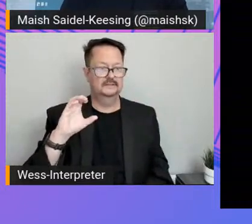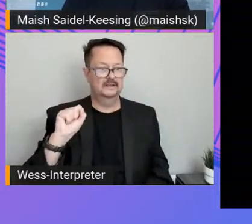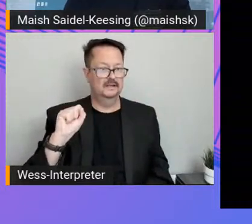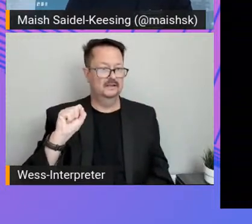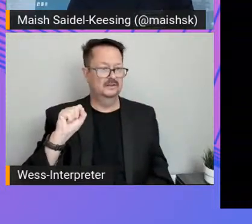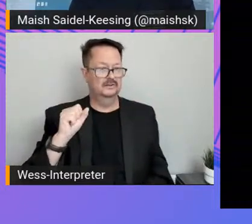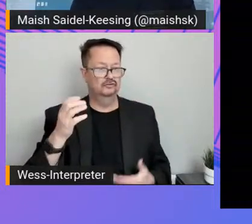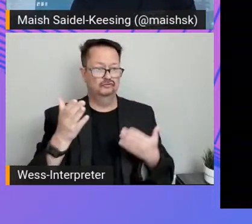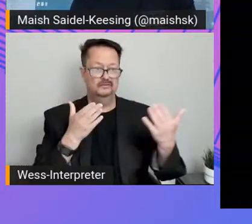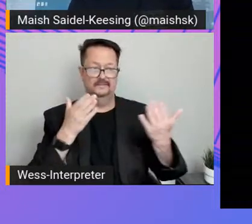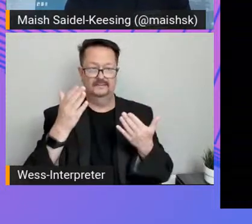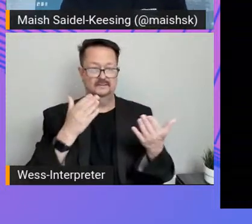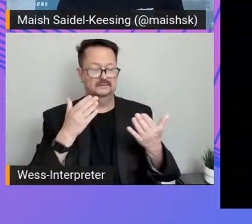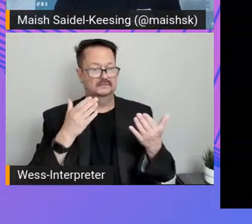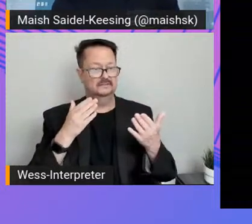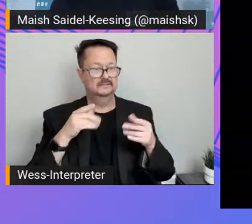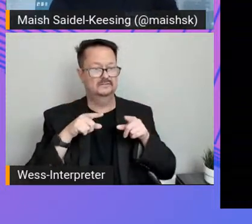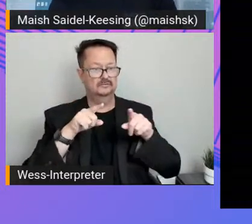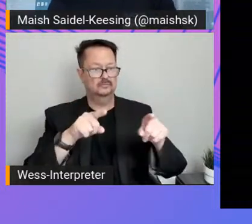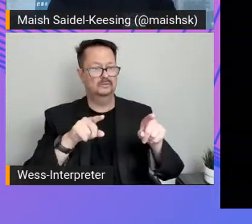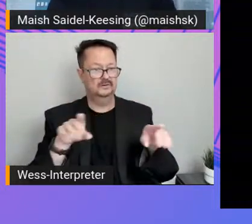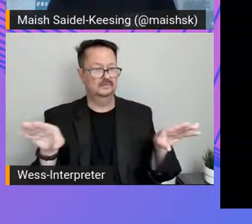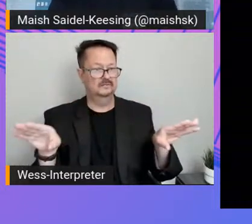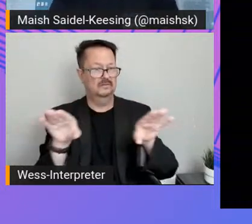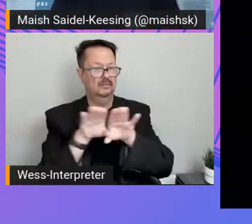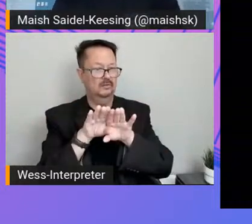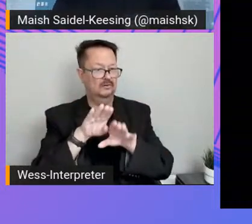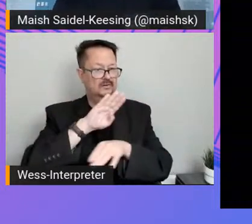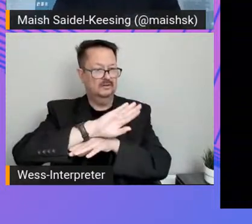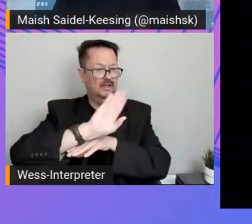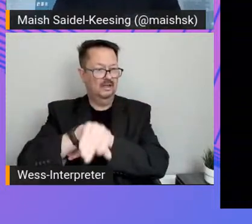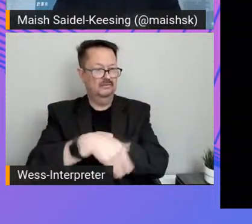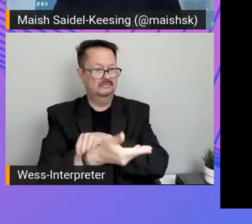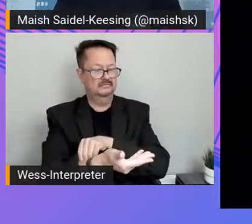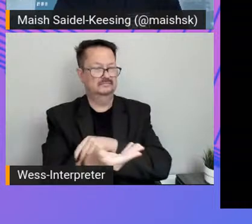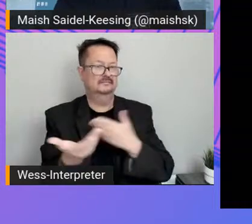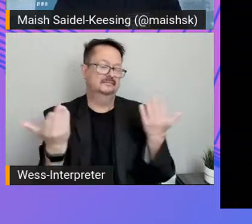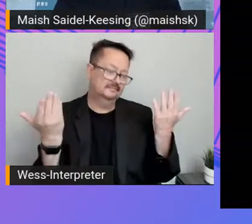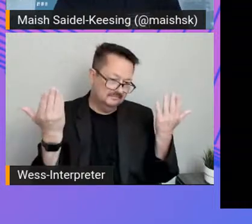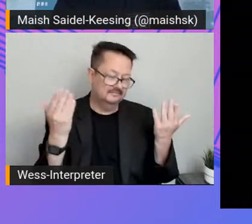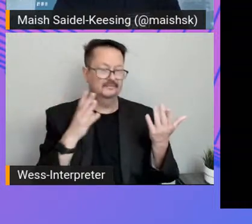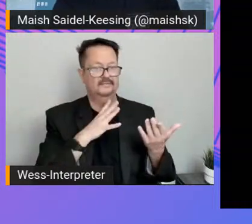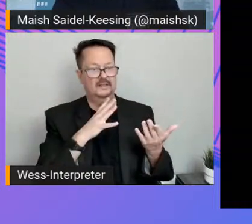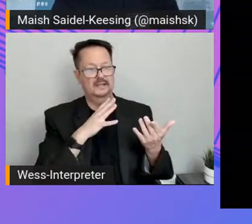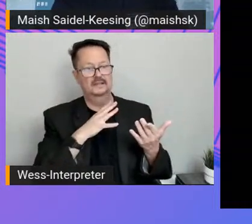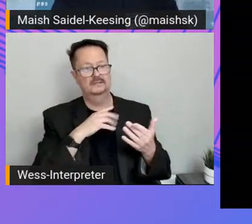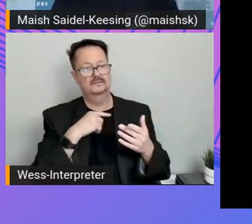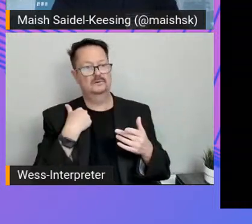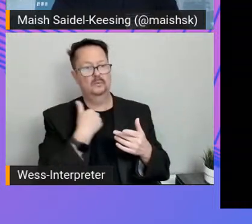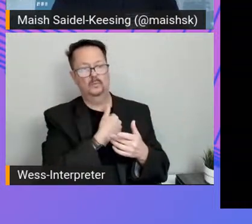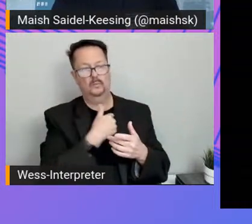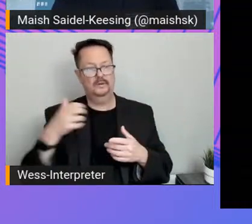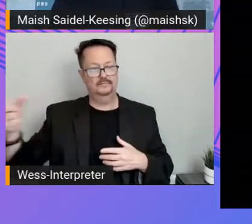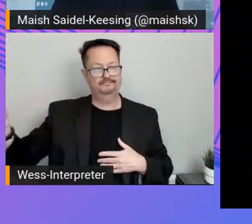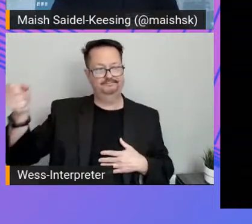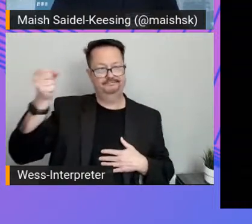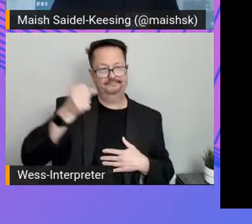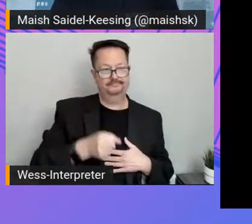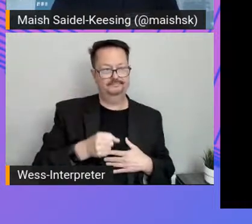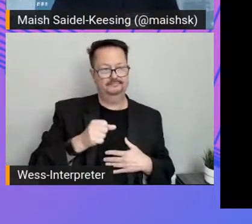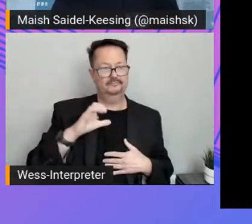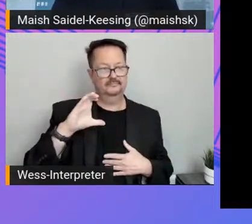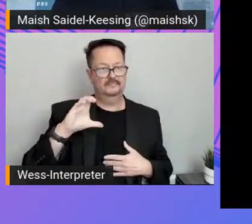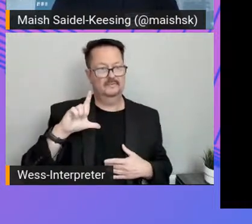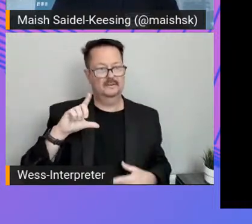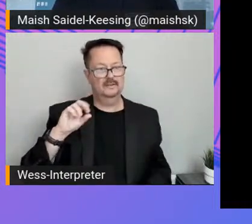hours. Well, that's kind of painful, and they'd forget. And so we said, well, let's make it easy. And so we pulled in Cloud Custodian, an